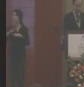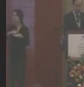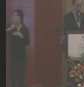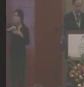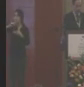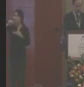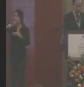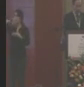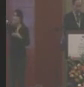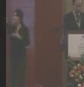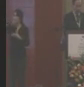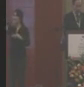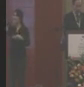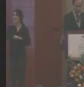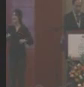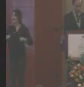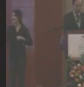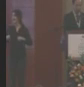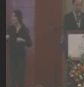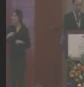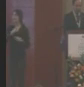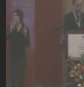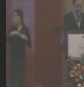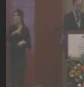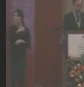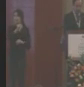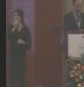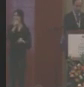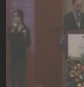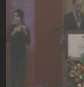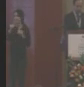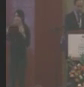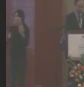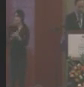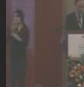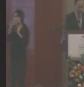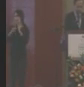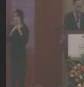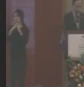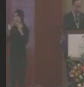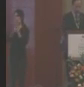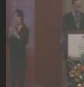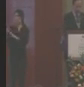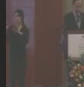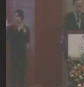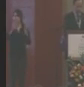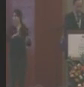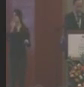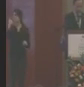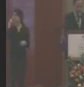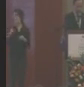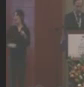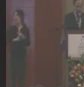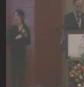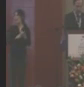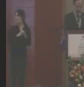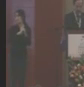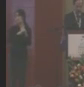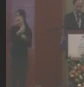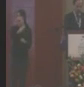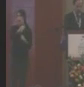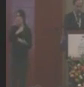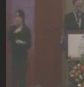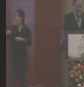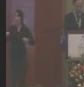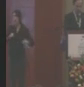the seismic monitoring network, and the Geographical and Oceanographic Service of the Navy, CHOA. Regarding